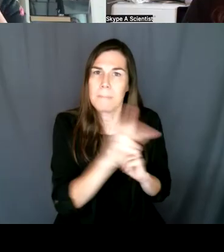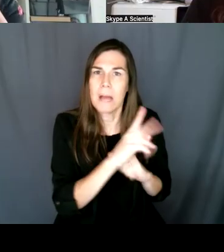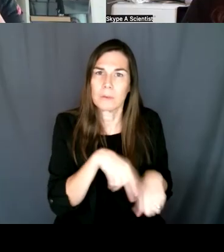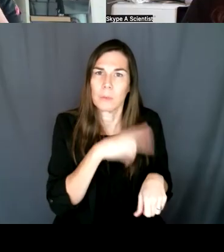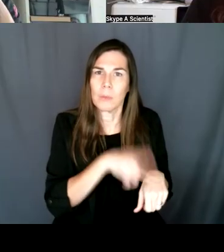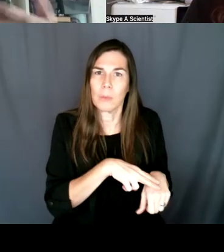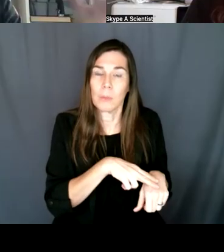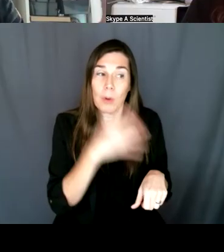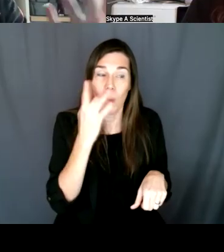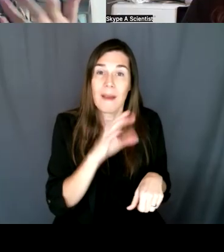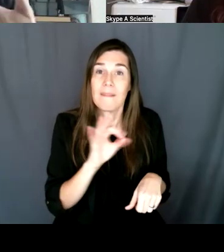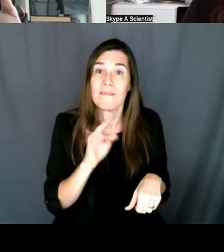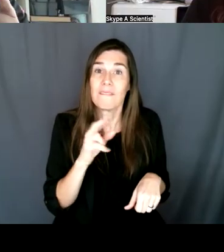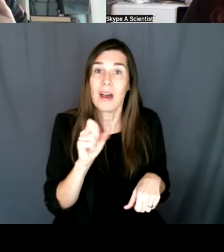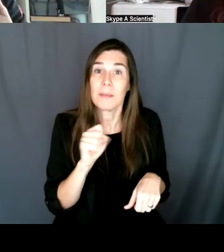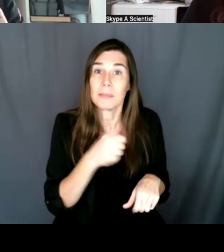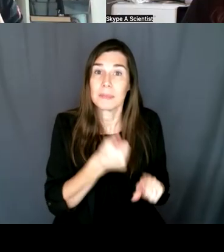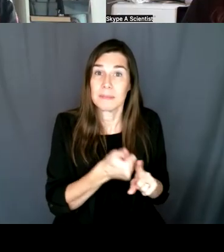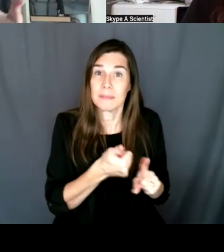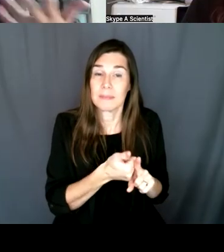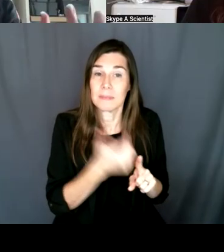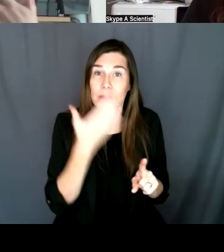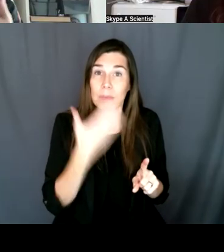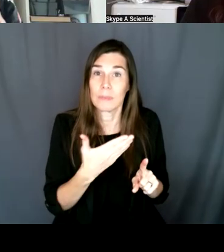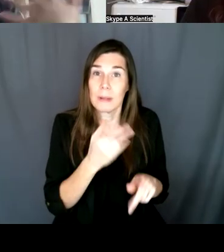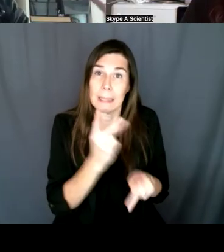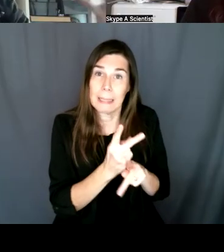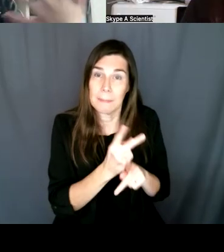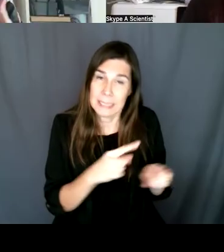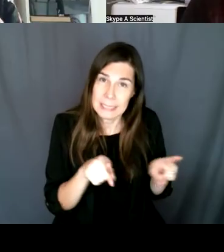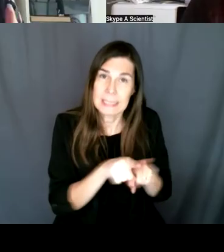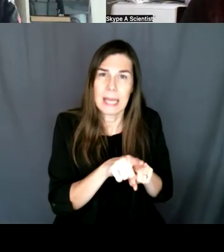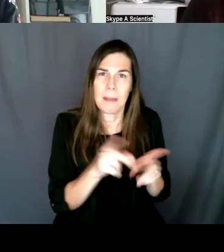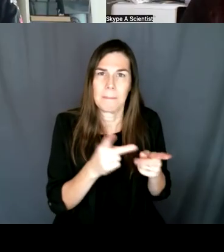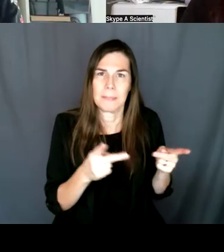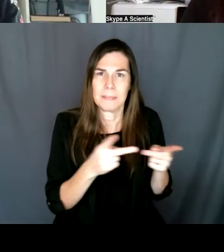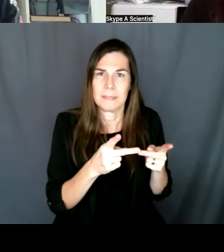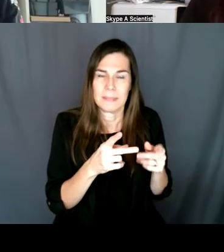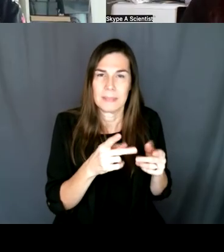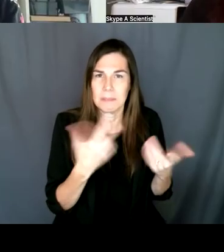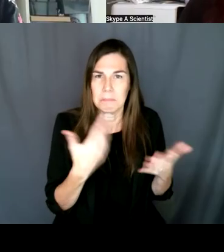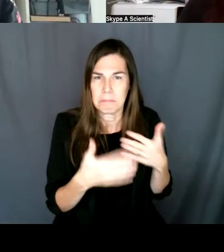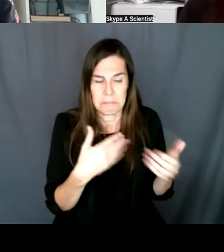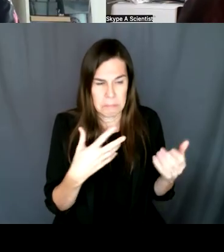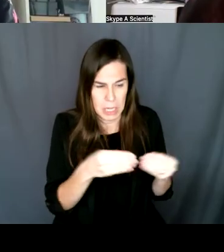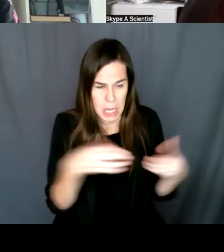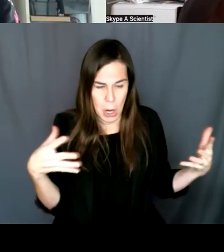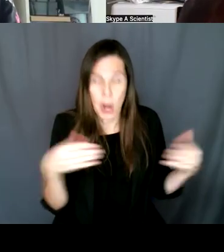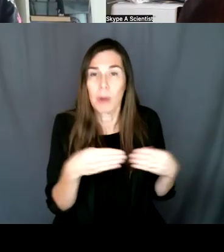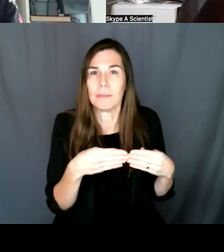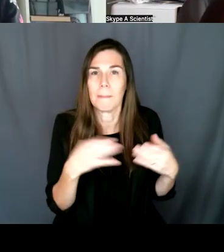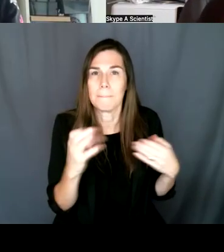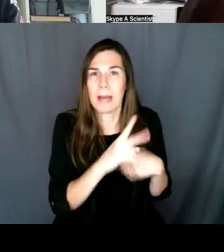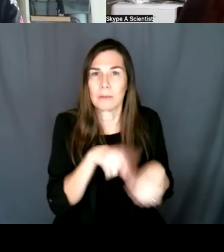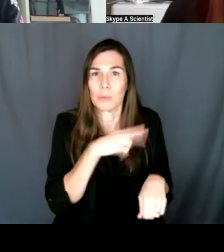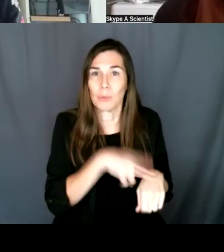fibers are really good at keeping the same position even after we let go of it. Cool. Awesome. Really